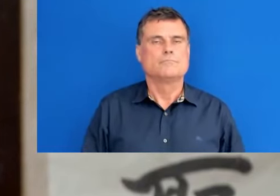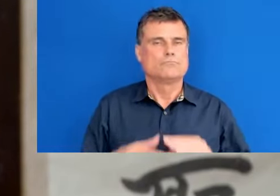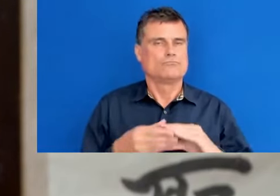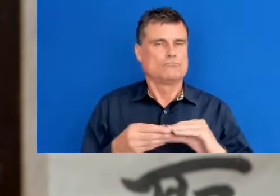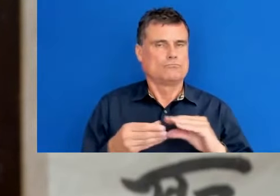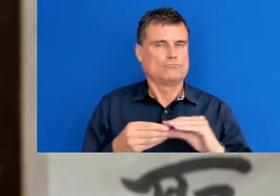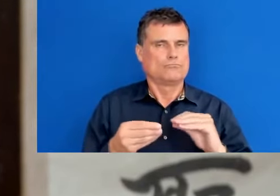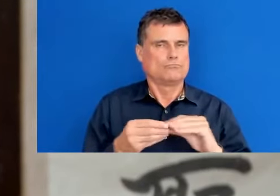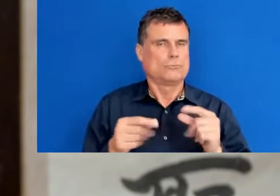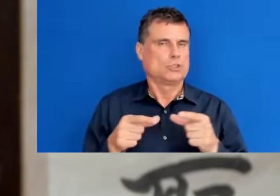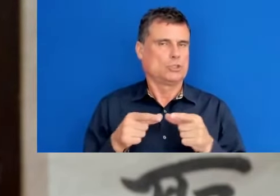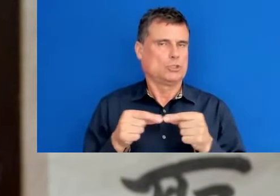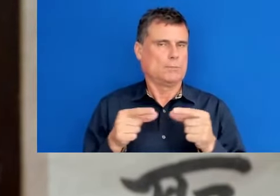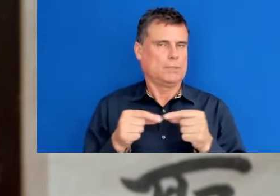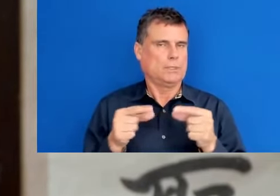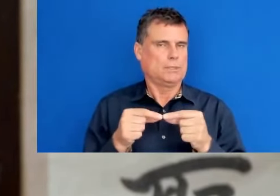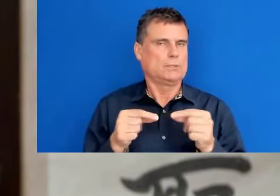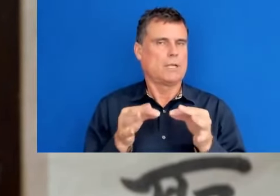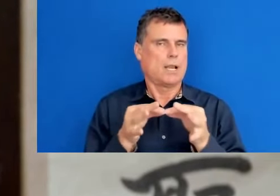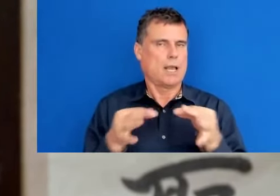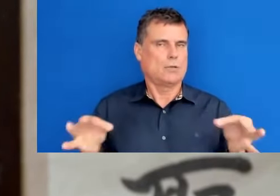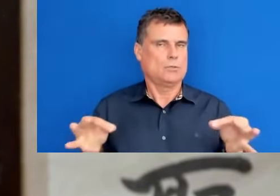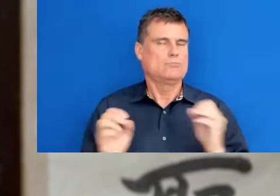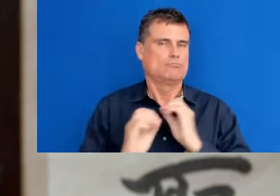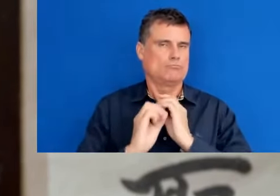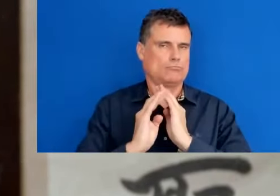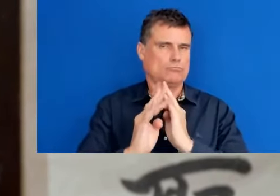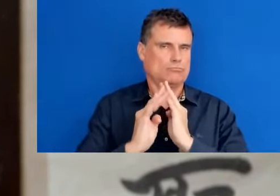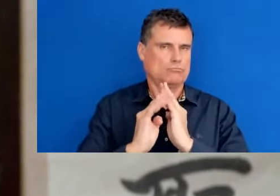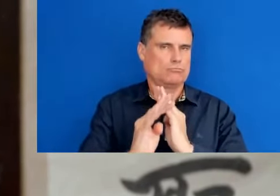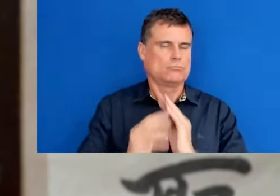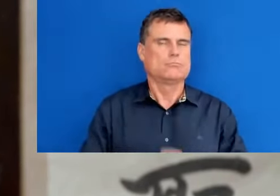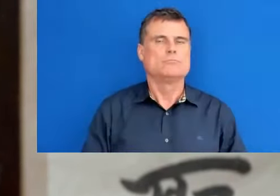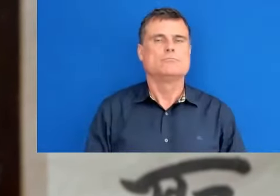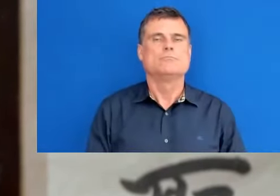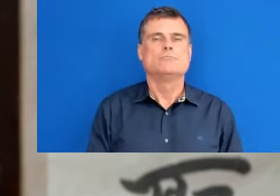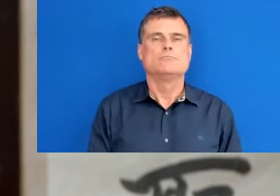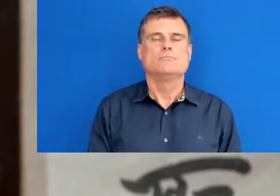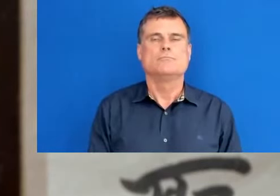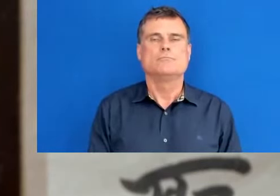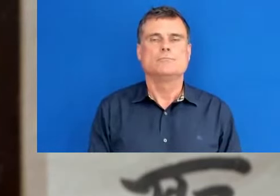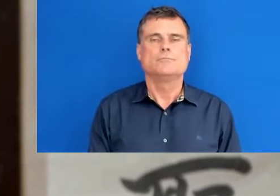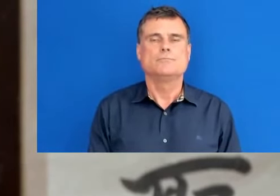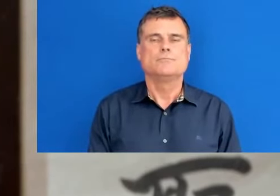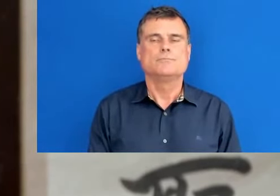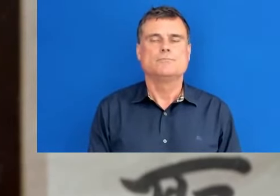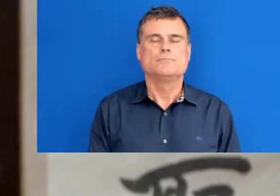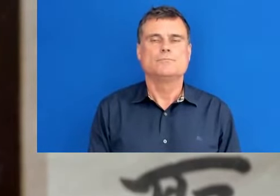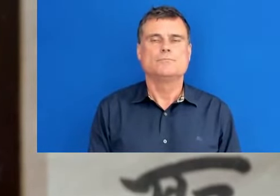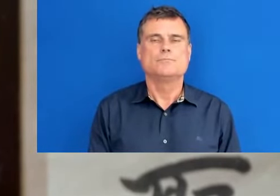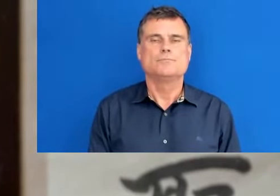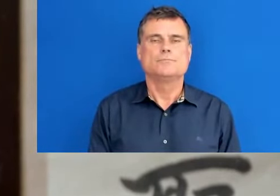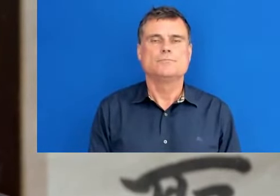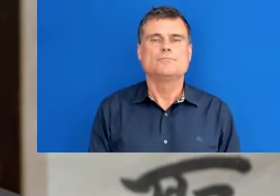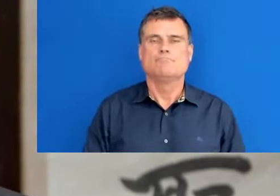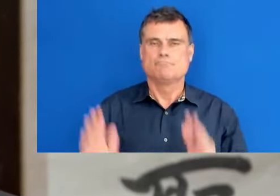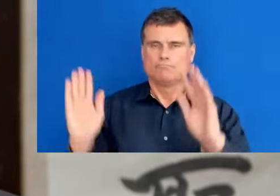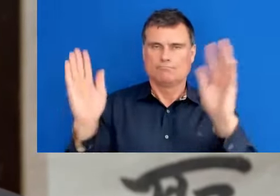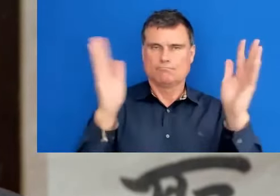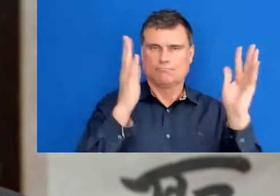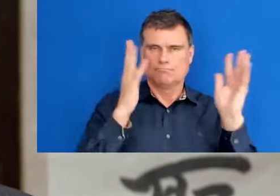Horgan, BC Chiji no hanashi o kite kudasai. Arigatou gozaimasu.